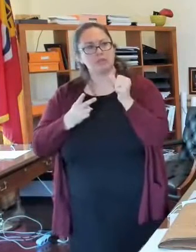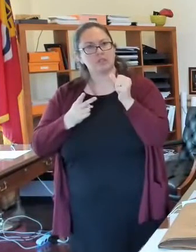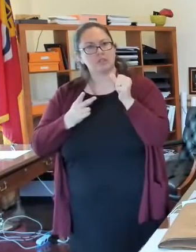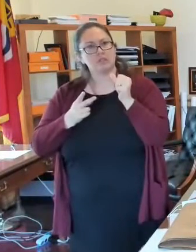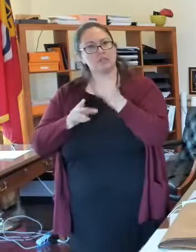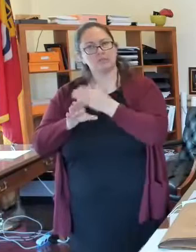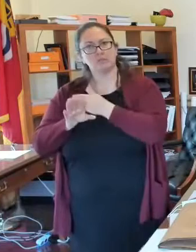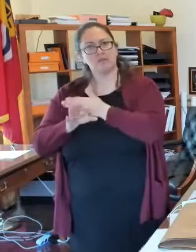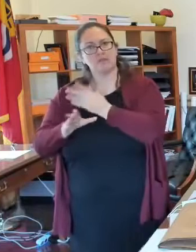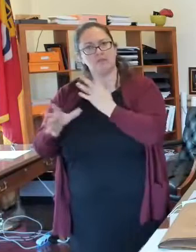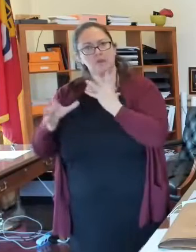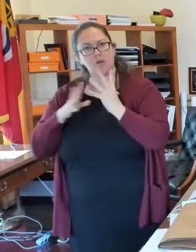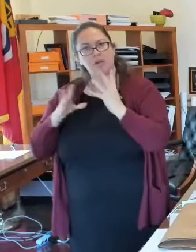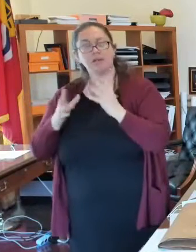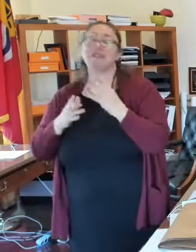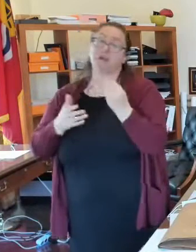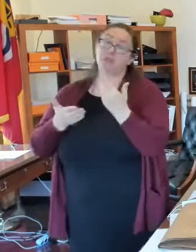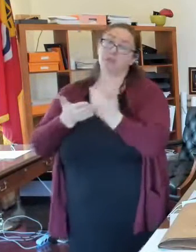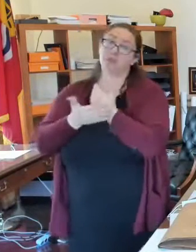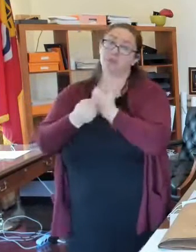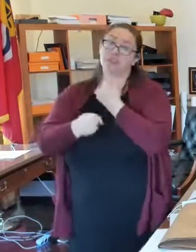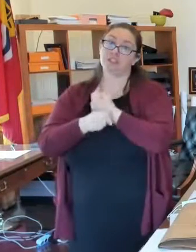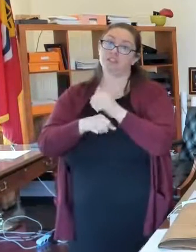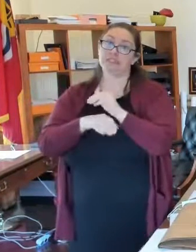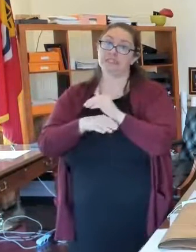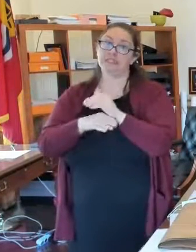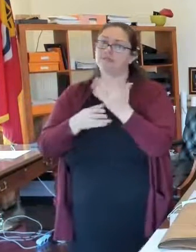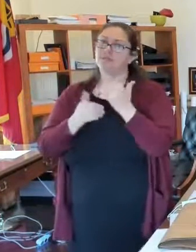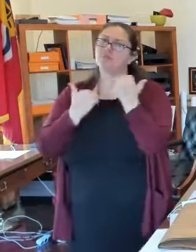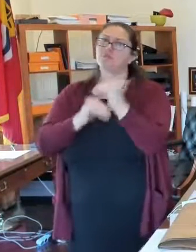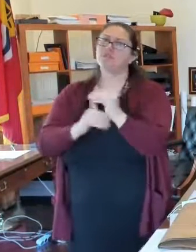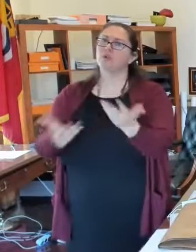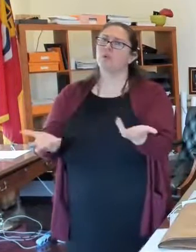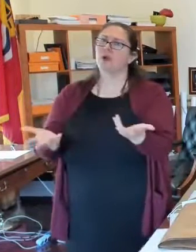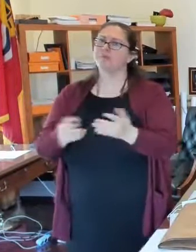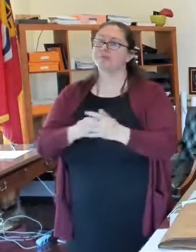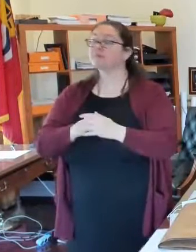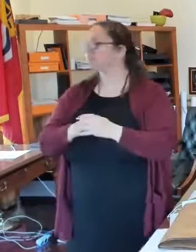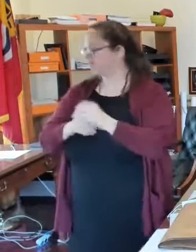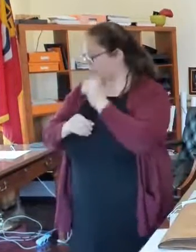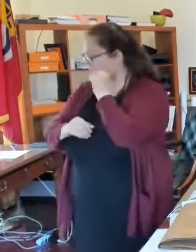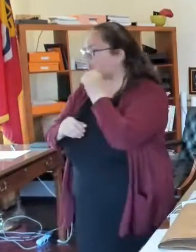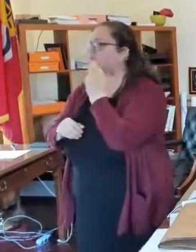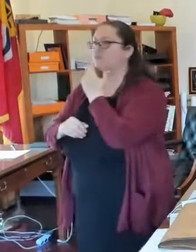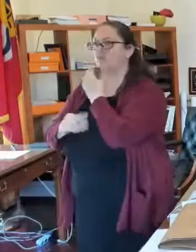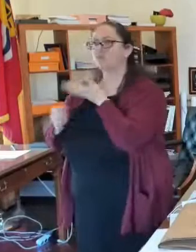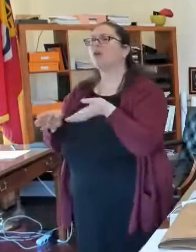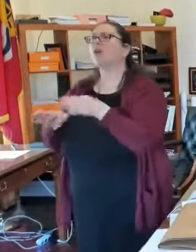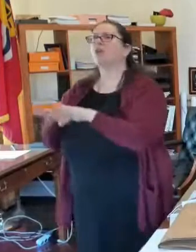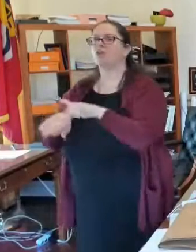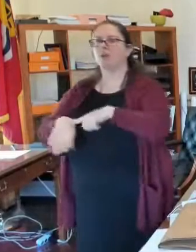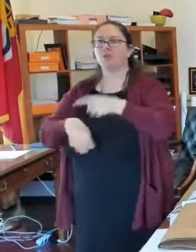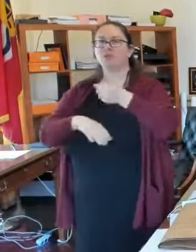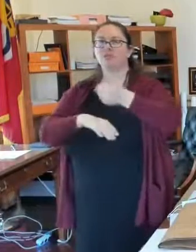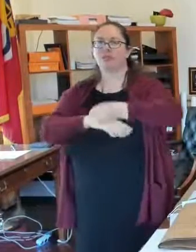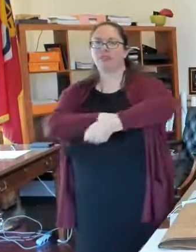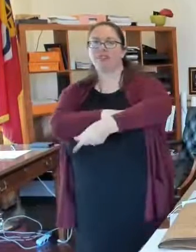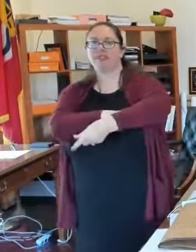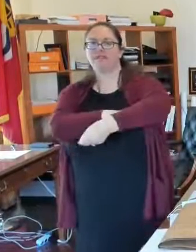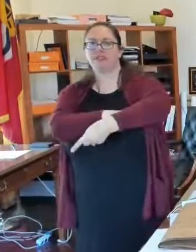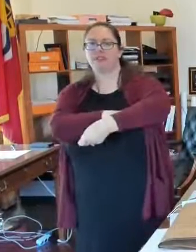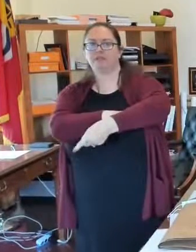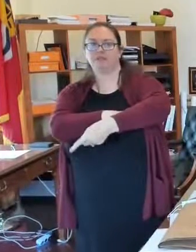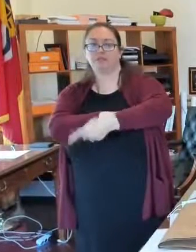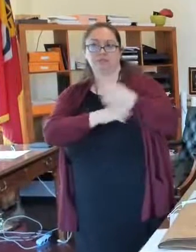into the holiday season and New Year's Eve? Yes. Current restrictions. Yes. Bars and restaurants must close at 11 p.m. That's been in